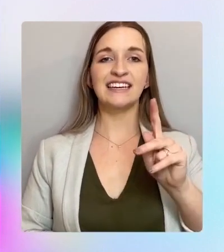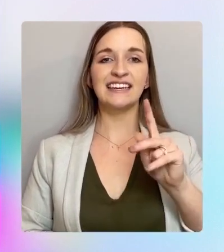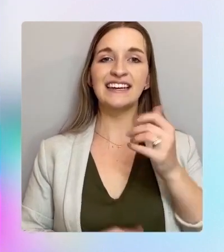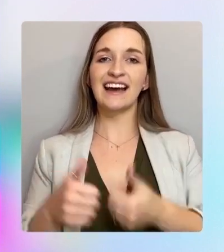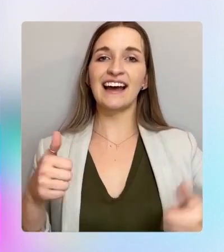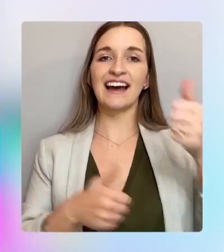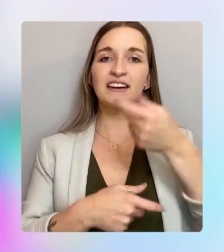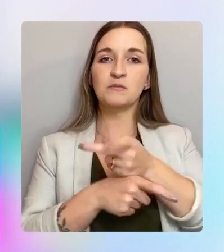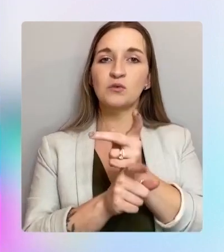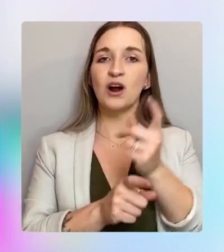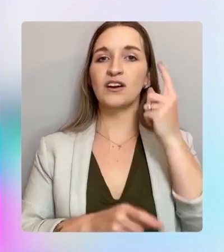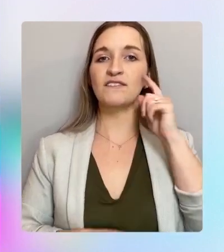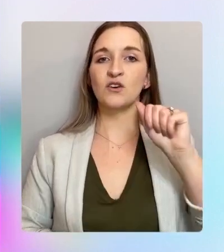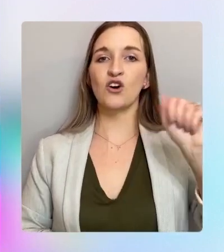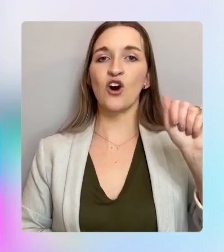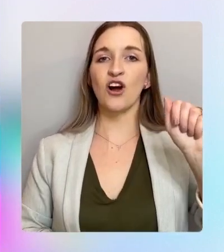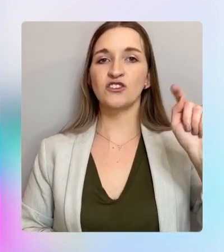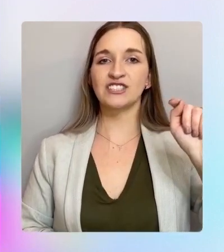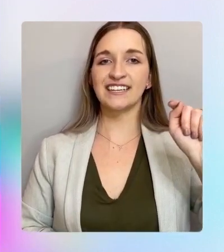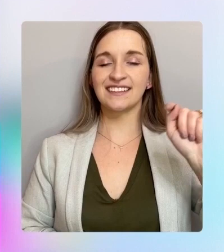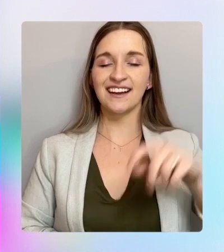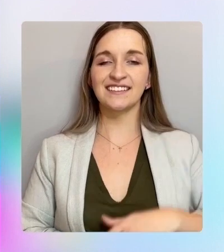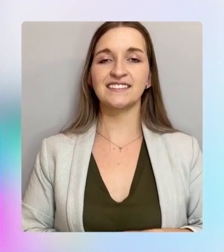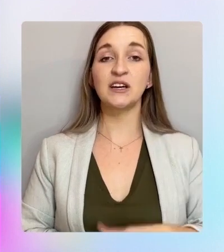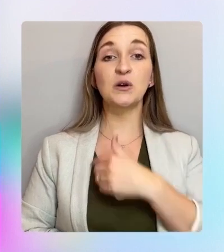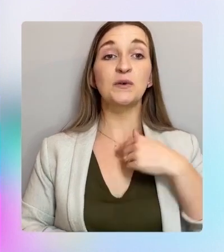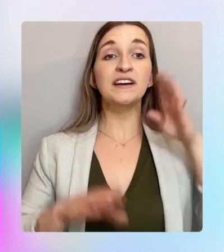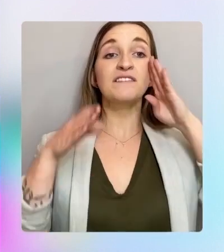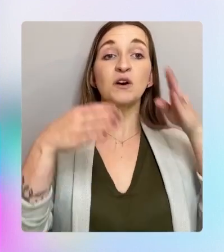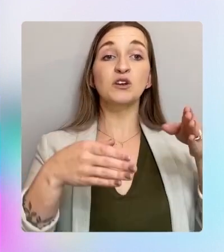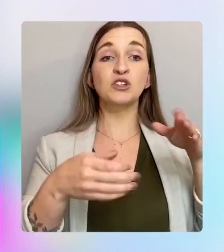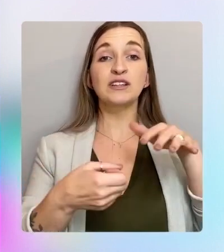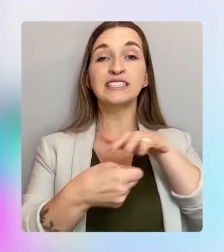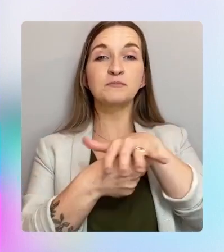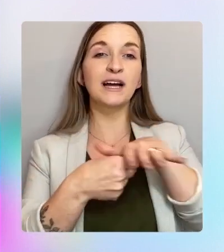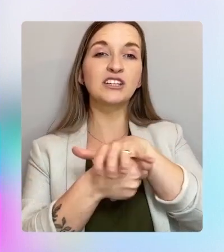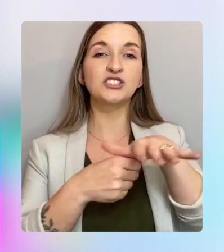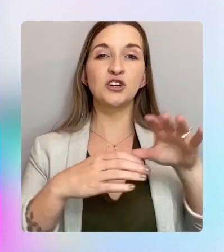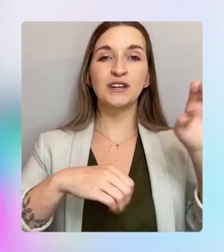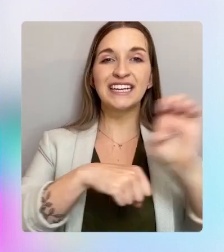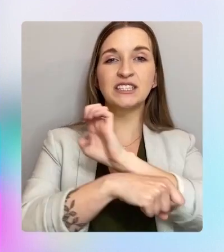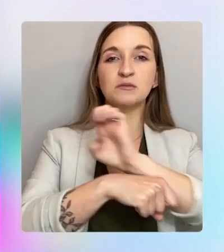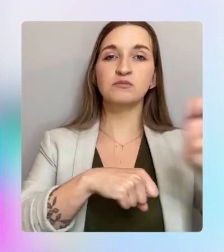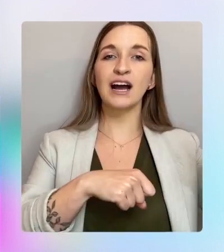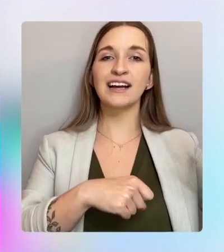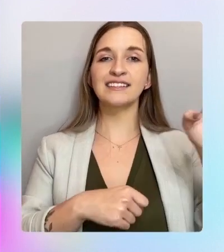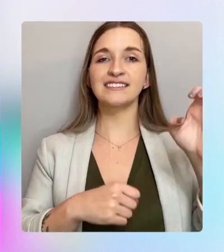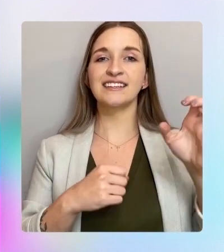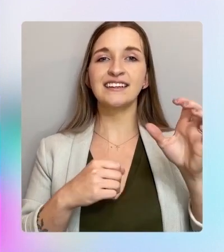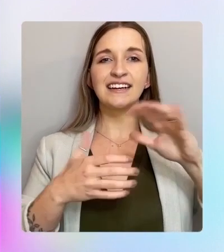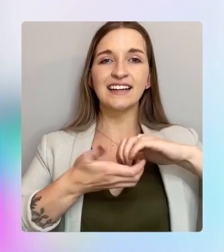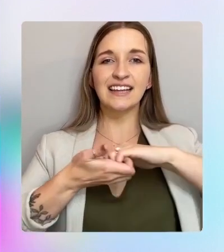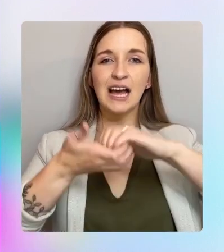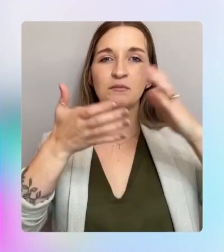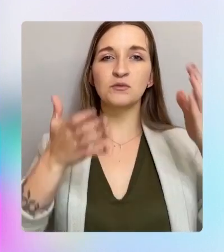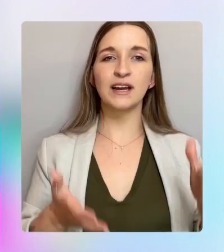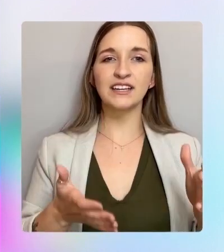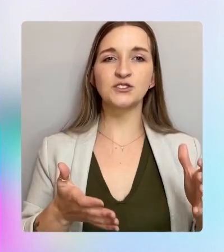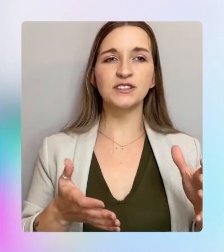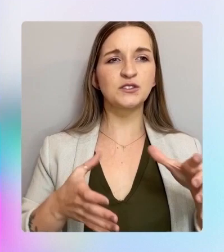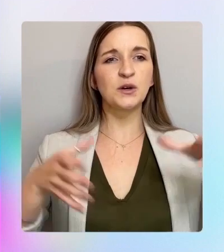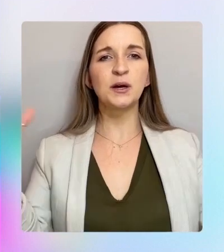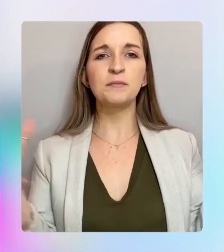Hi, I'm Nick, head of product at Arthur Technologies. We focus on spatial enterprise collaboration, enabling users to